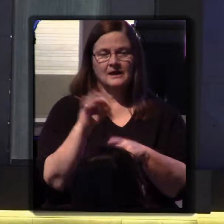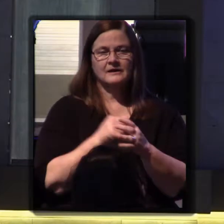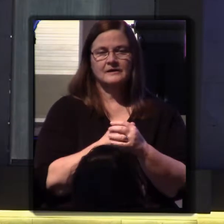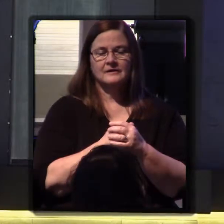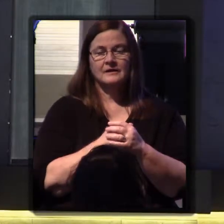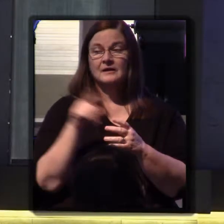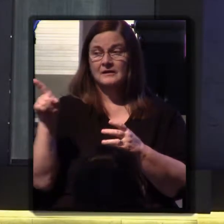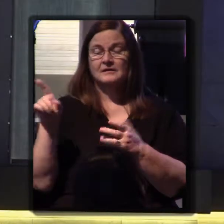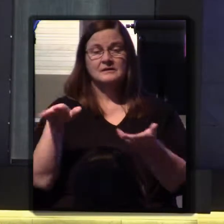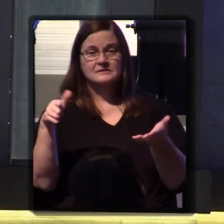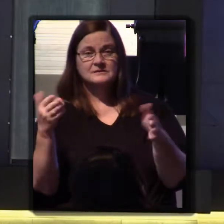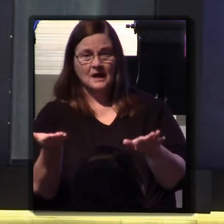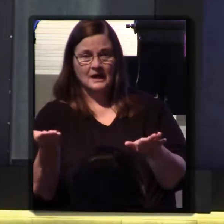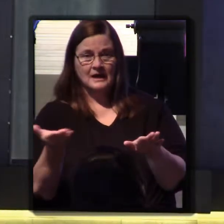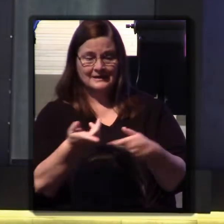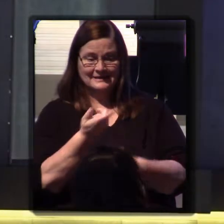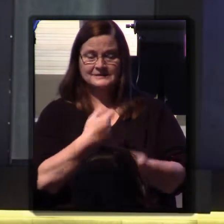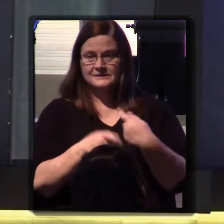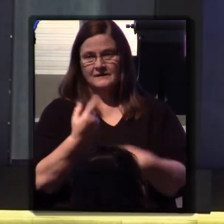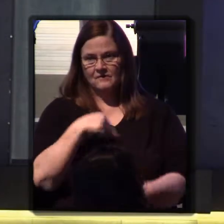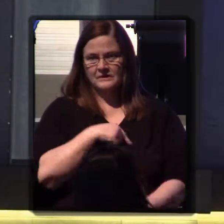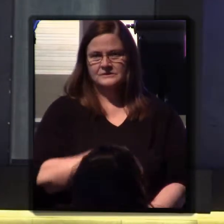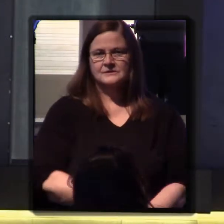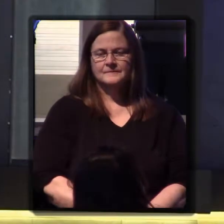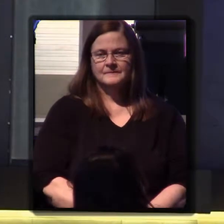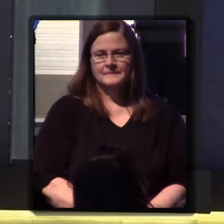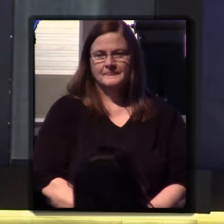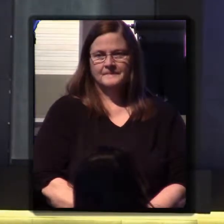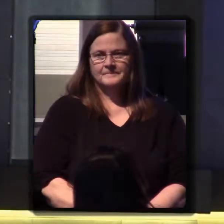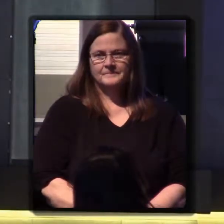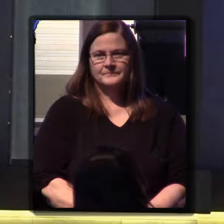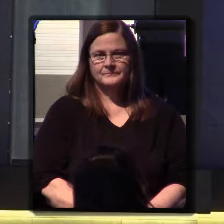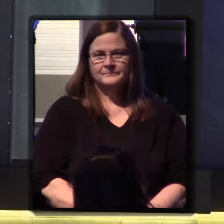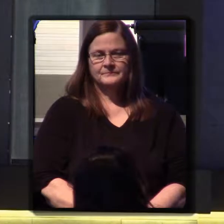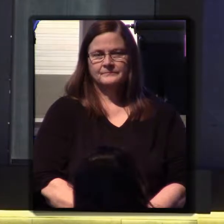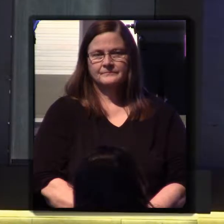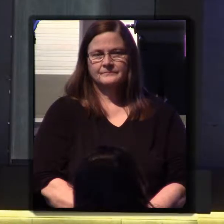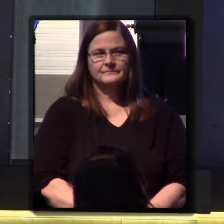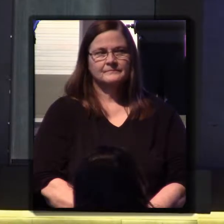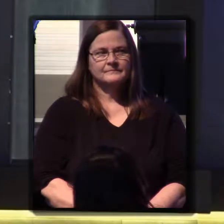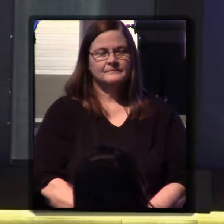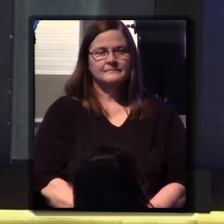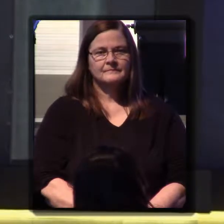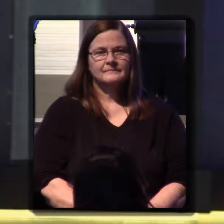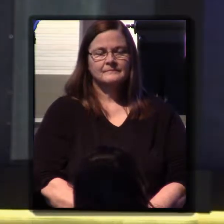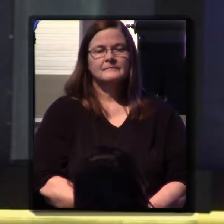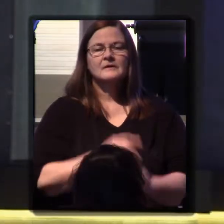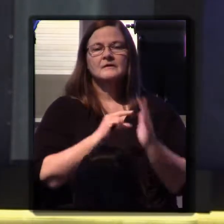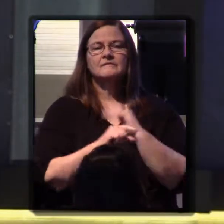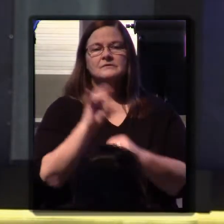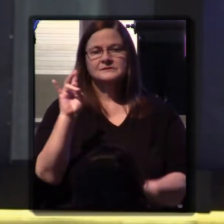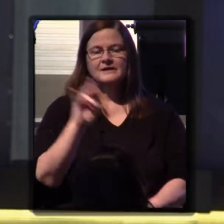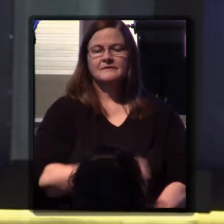And then verses 7 to 9, the servant died instead of us. He